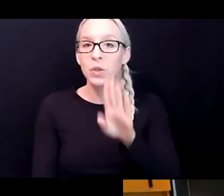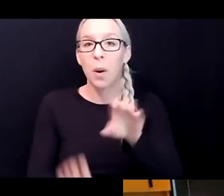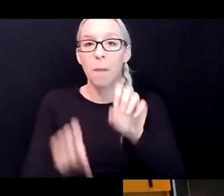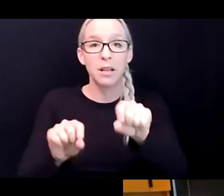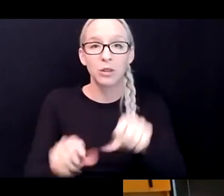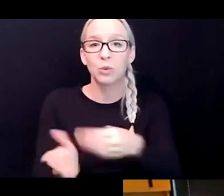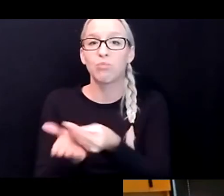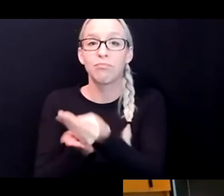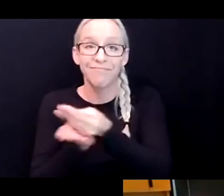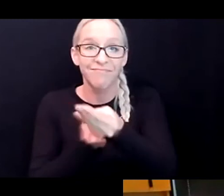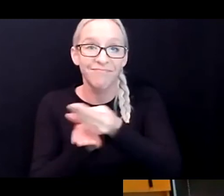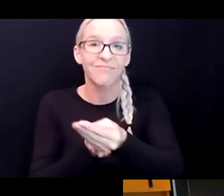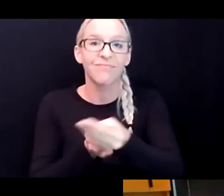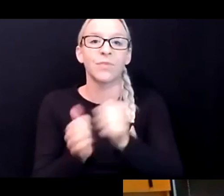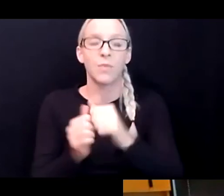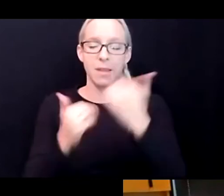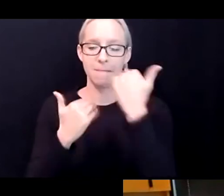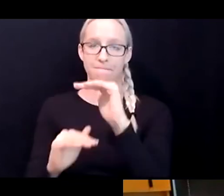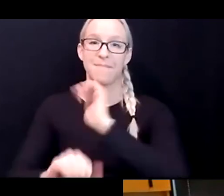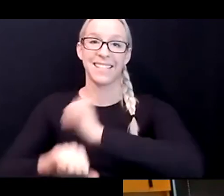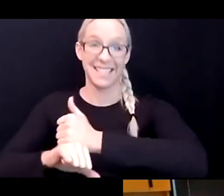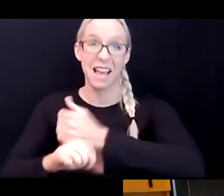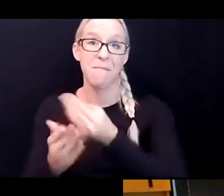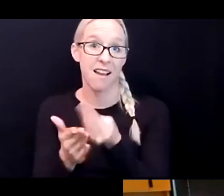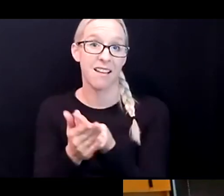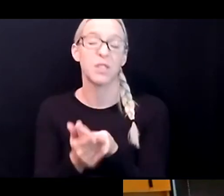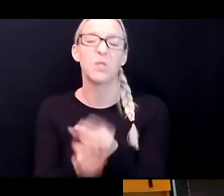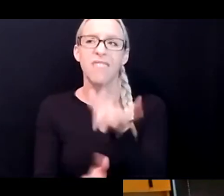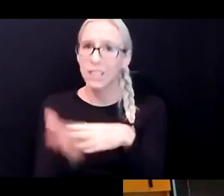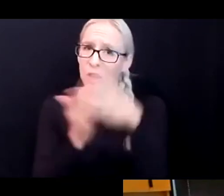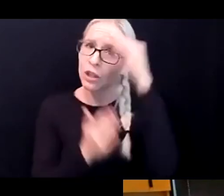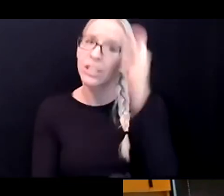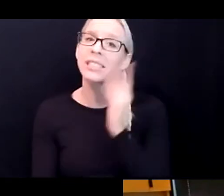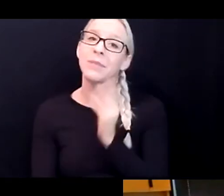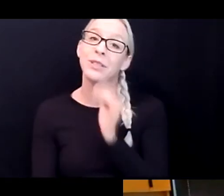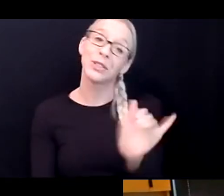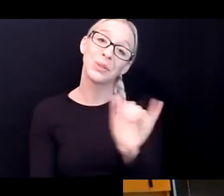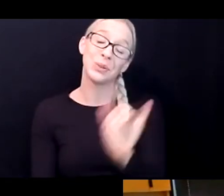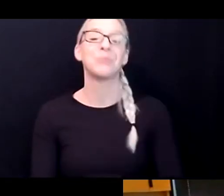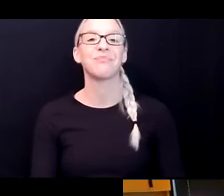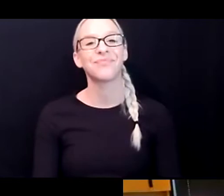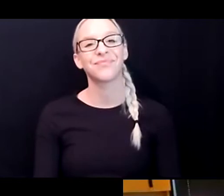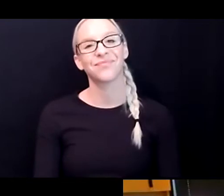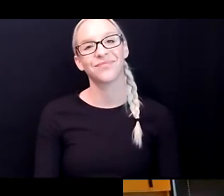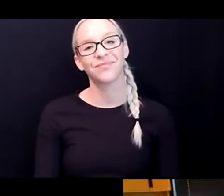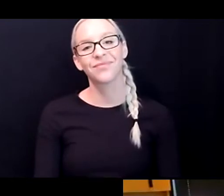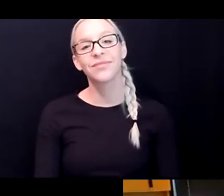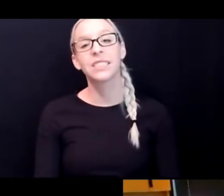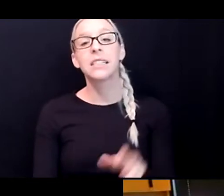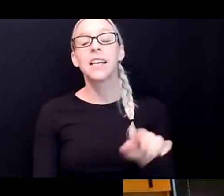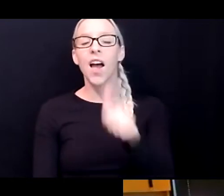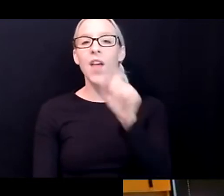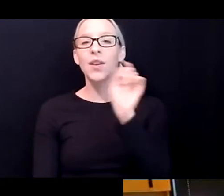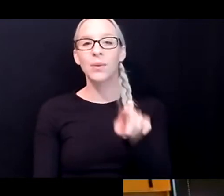fun to hear that they're kind of utilizing it as a learning experience. Couple other questions,